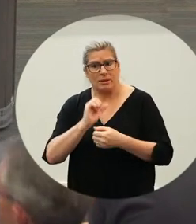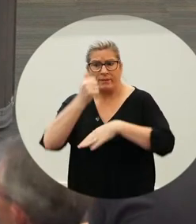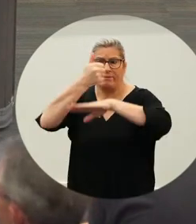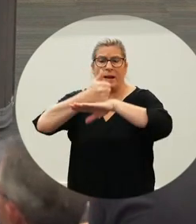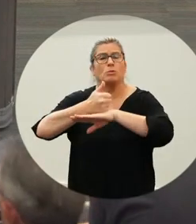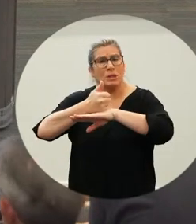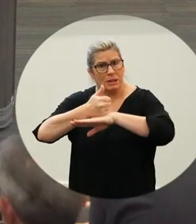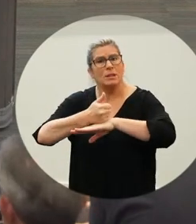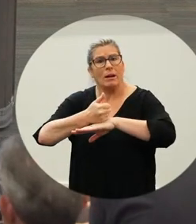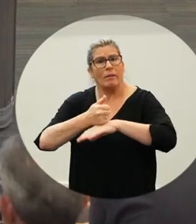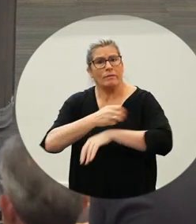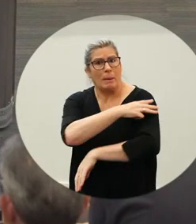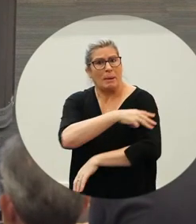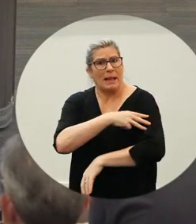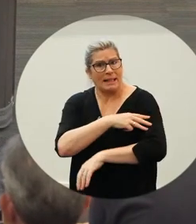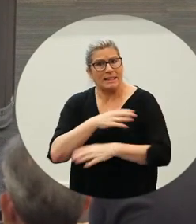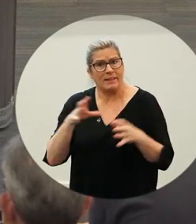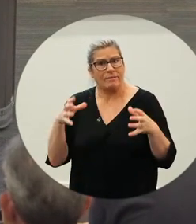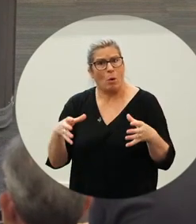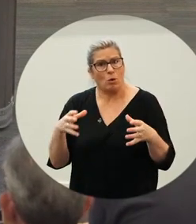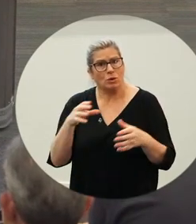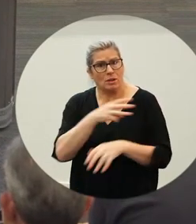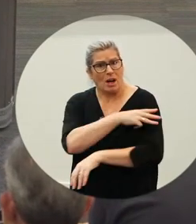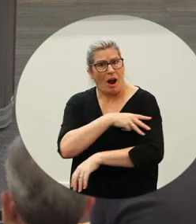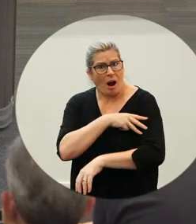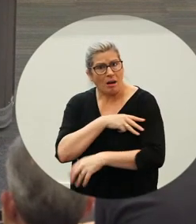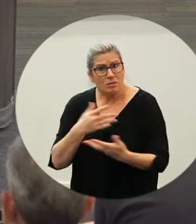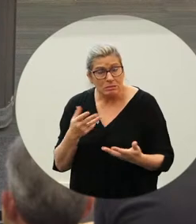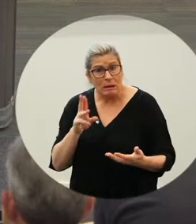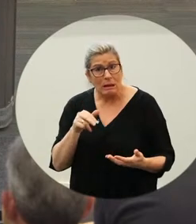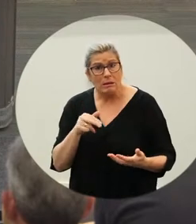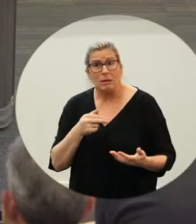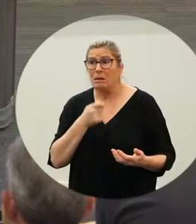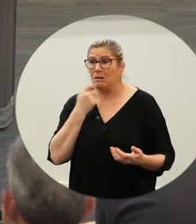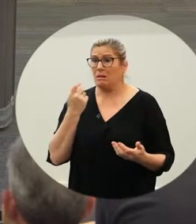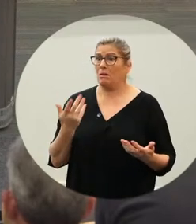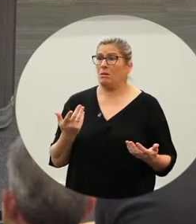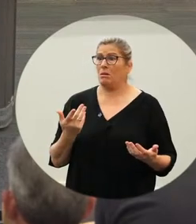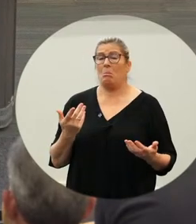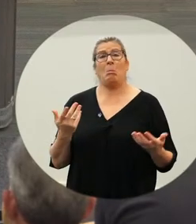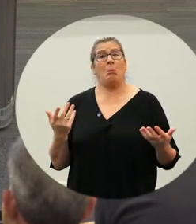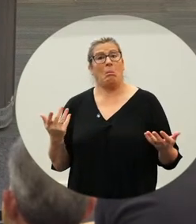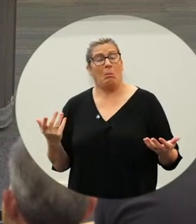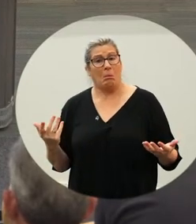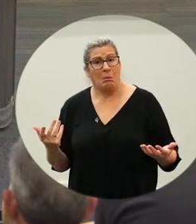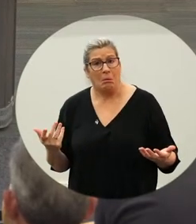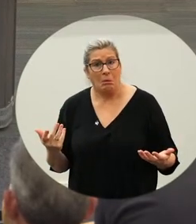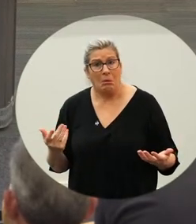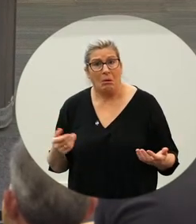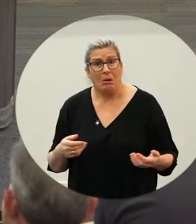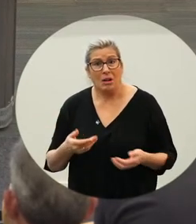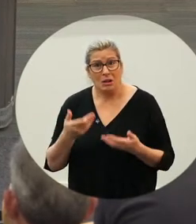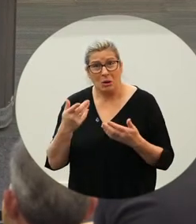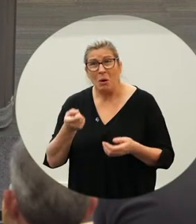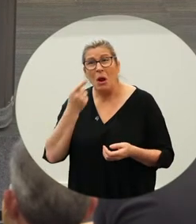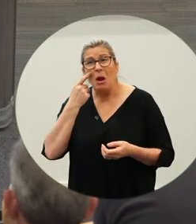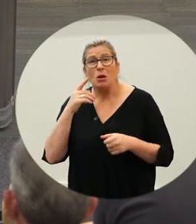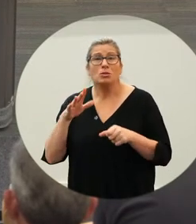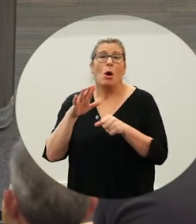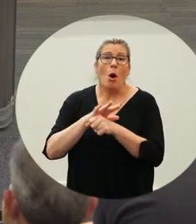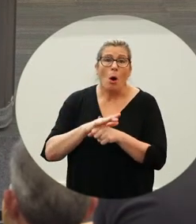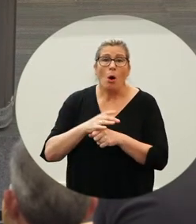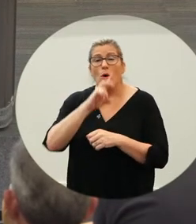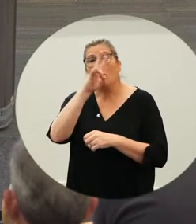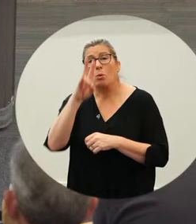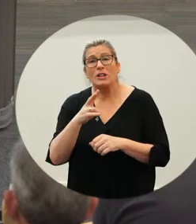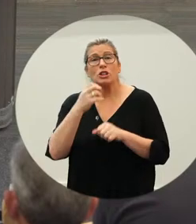of the police force, the guards? And he said, yeah, broaden it out. He said, look at the whole question of law enforcement